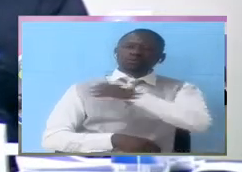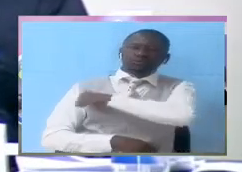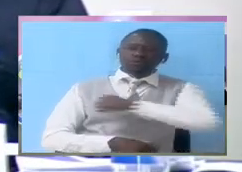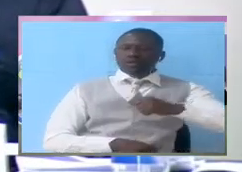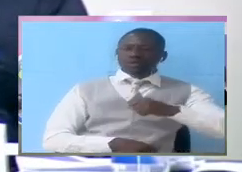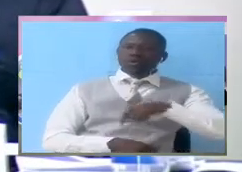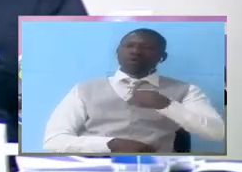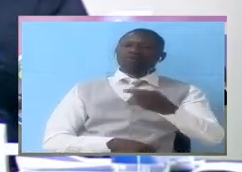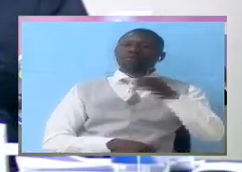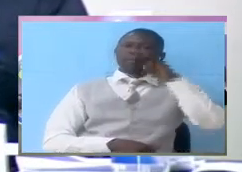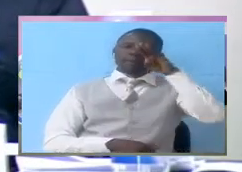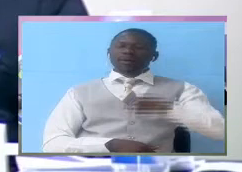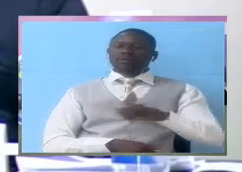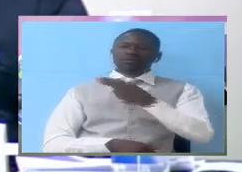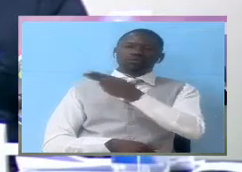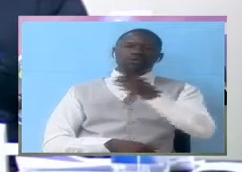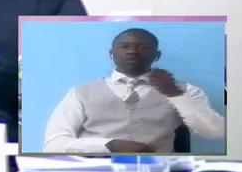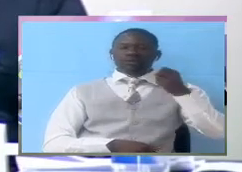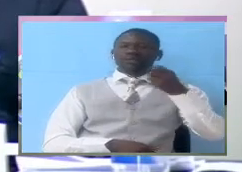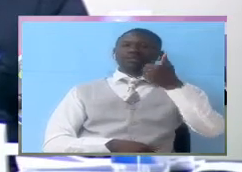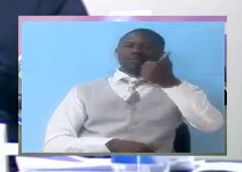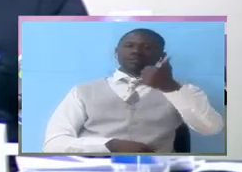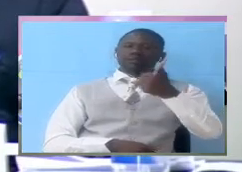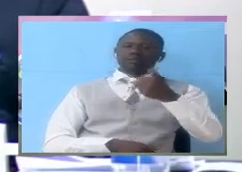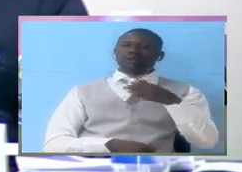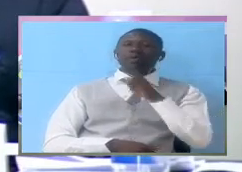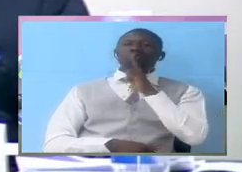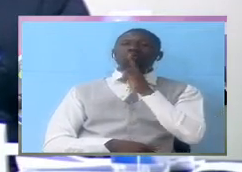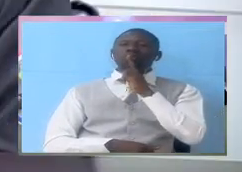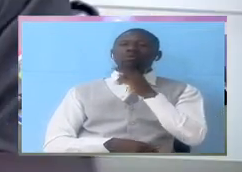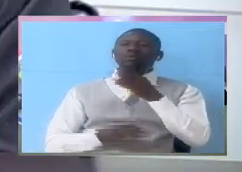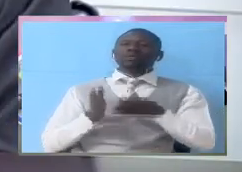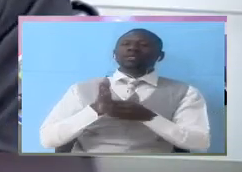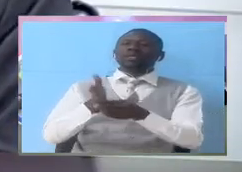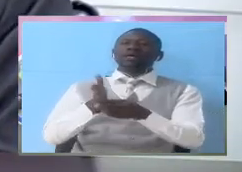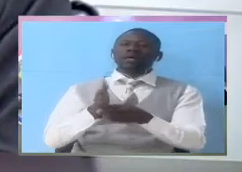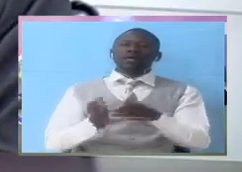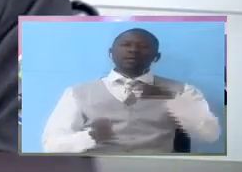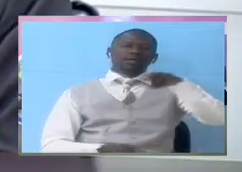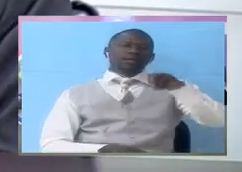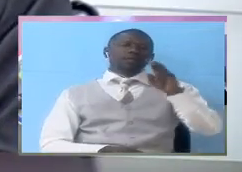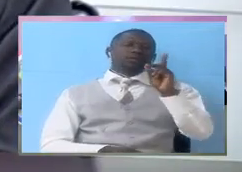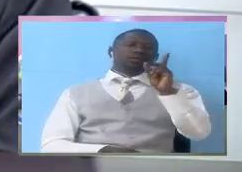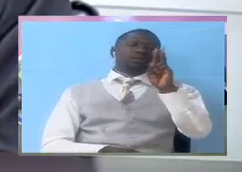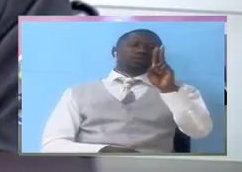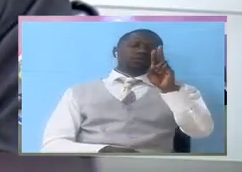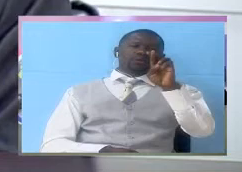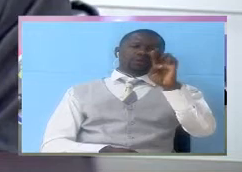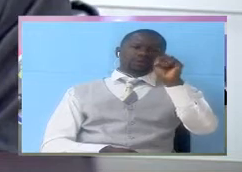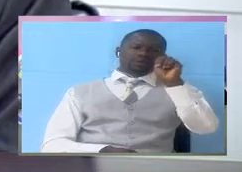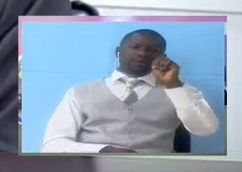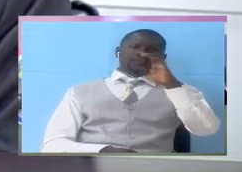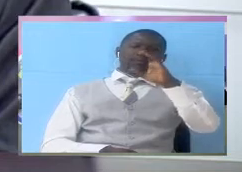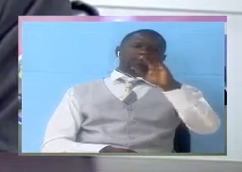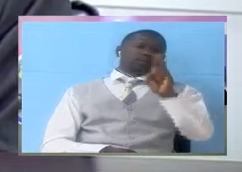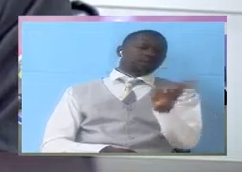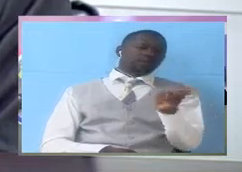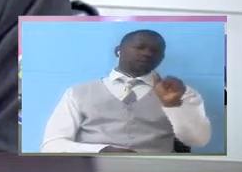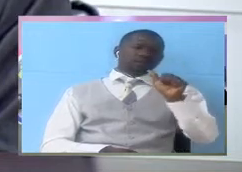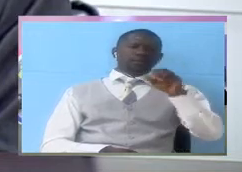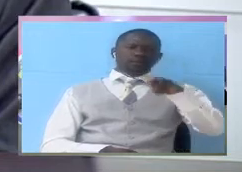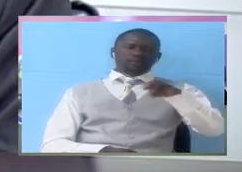March 2006 by Ndour Cham. Dembay balan don wacc waxtane nañ tamit lu aju ci coup d'etat